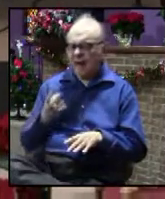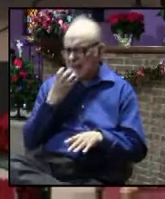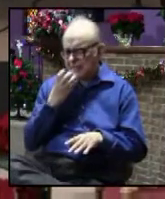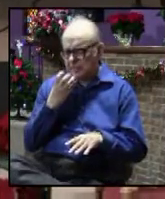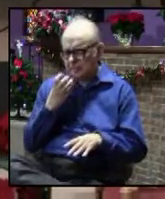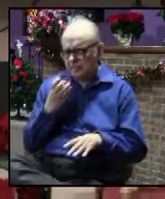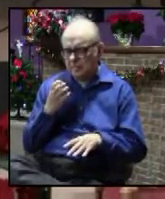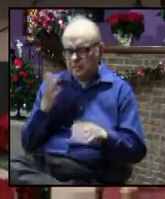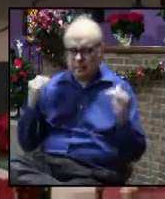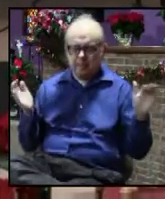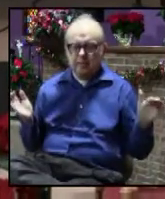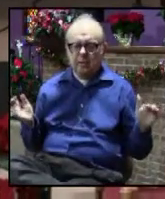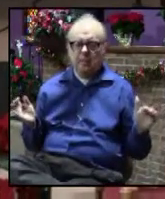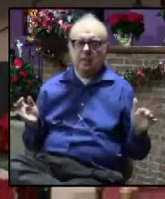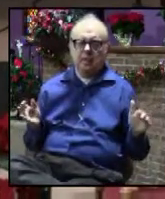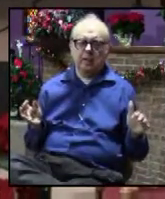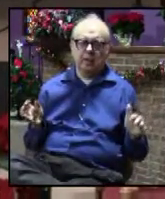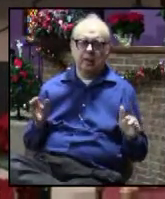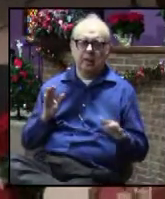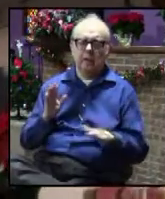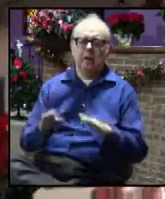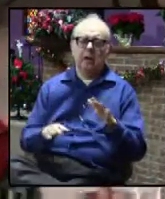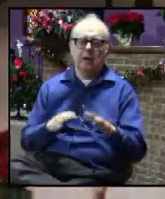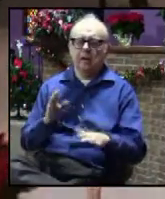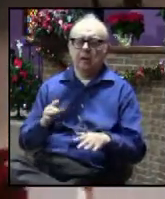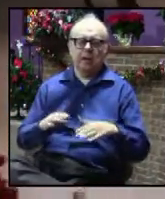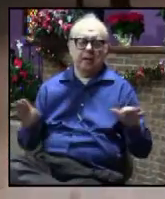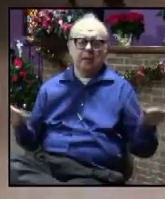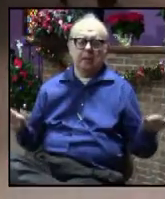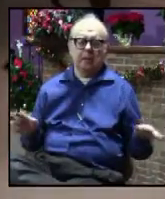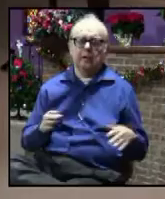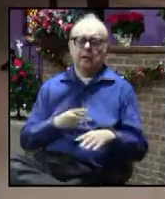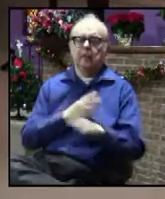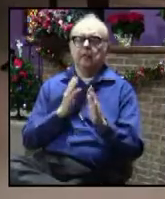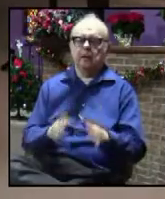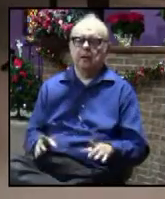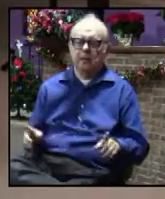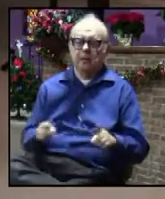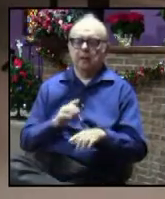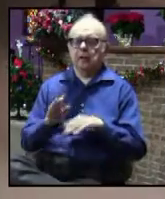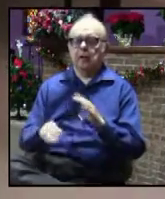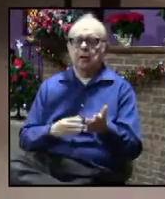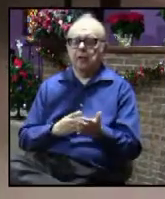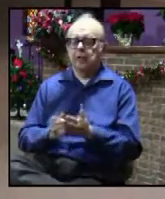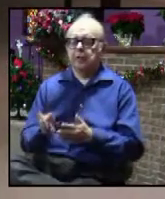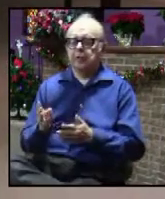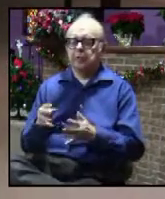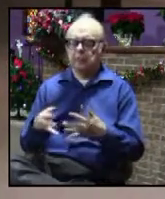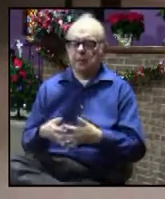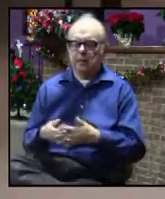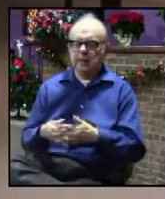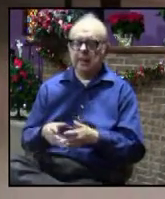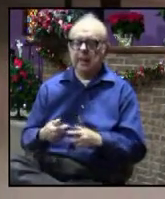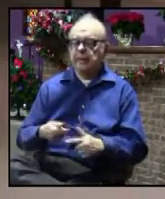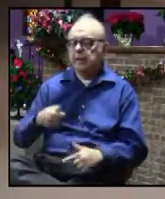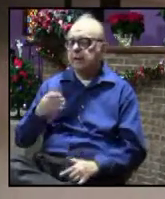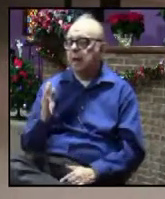The angels, they didn't step, they just flew around. The shepherds, as they walked to the manger. But then